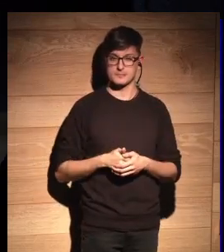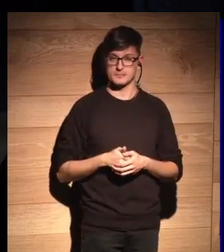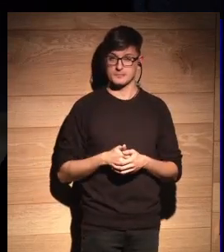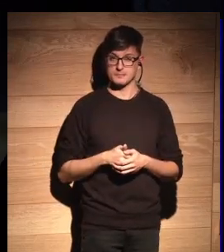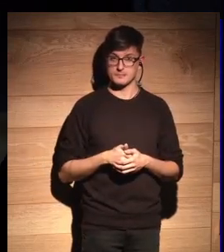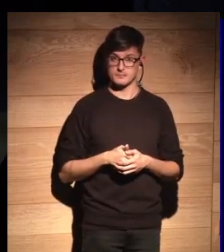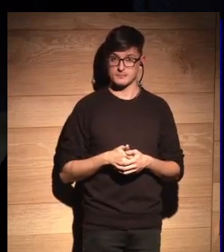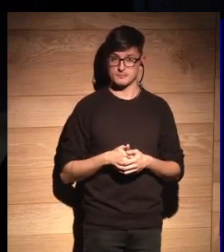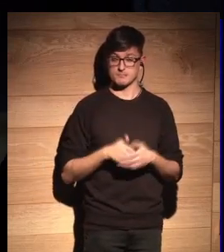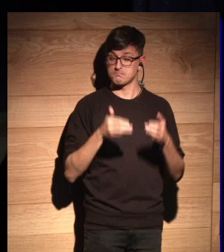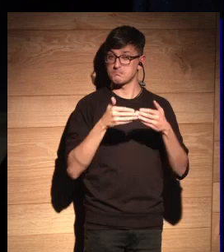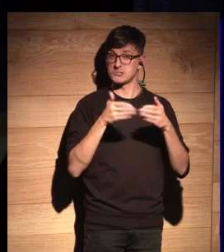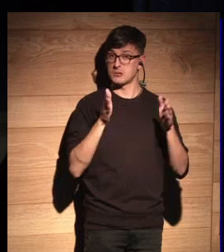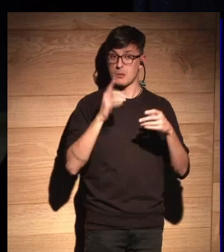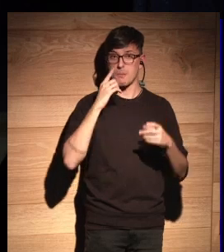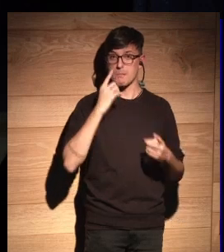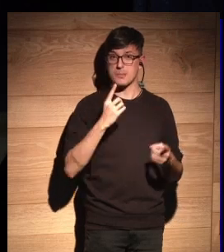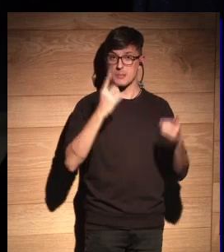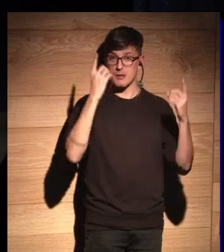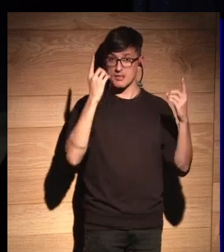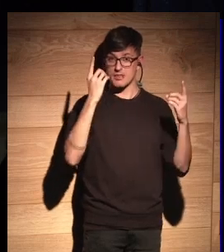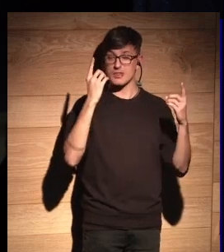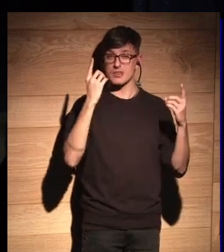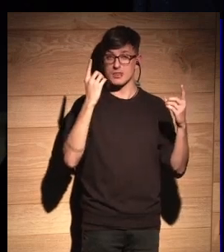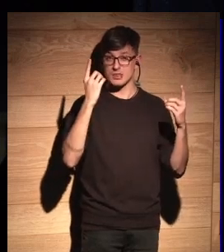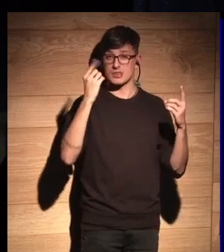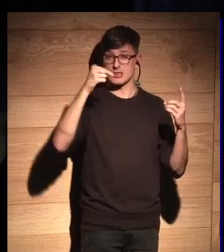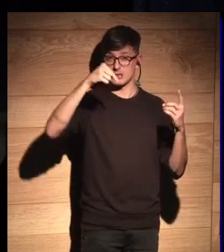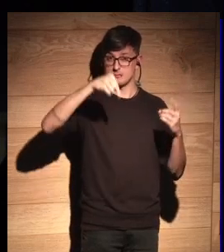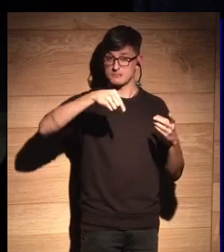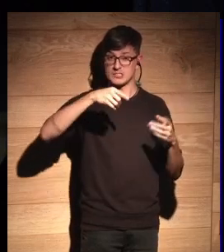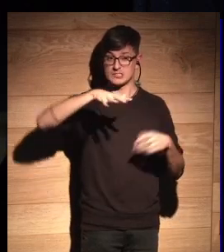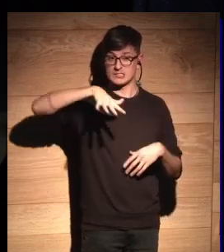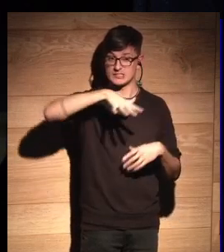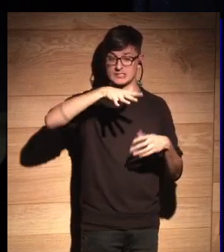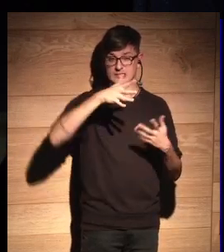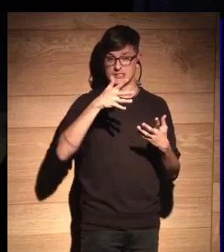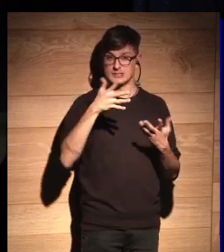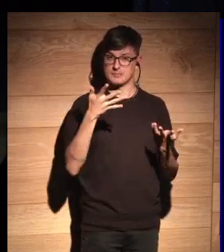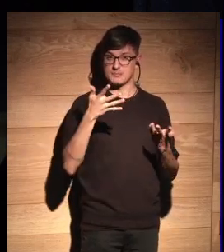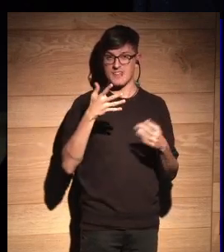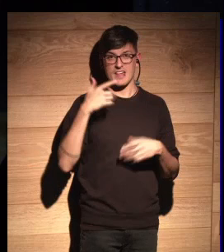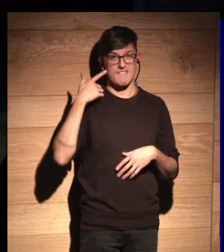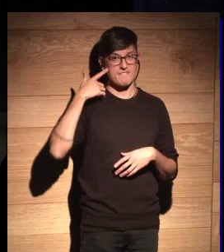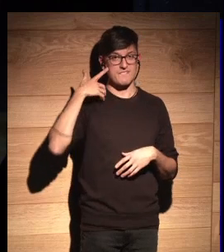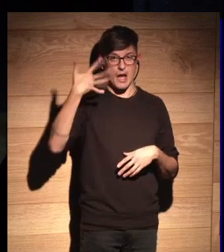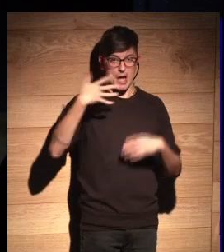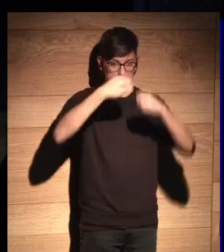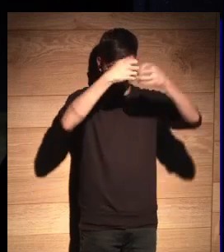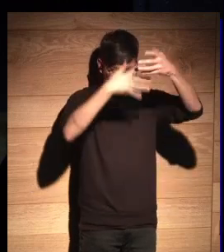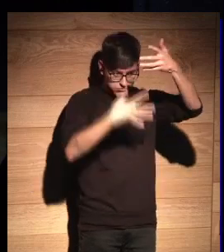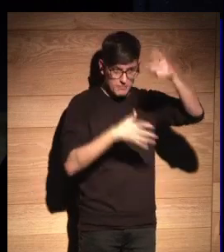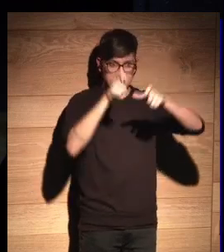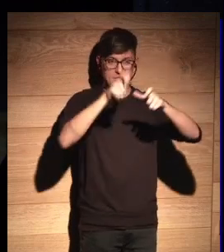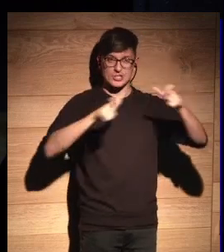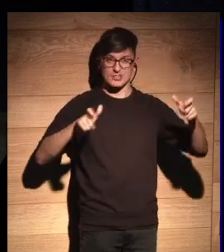Fame Award that was in 2011 during St. Moritz Art Masters. And we give this outstanding